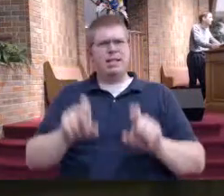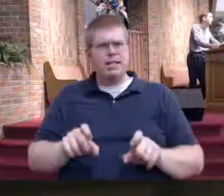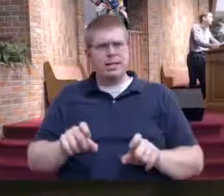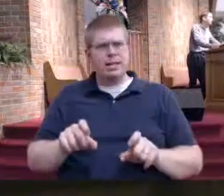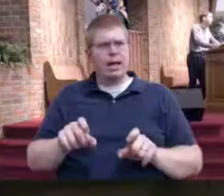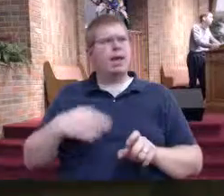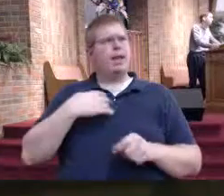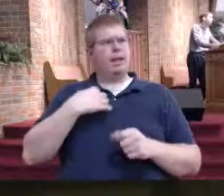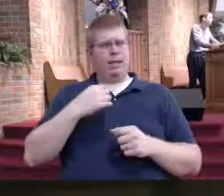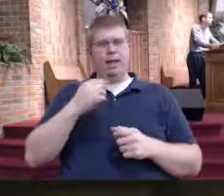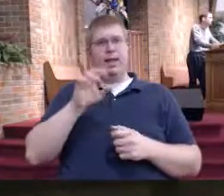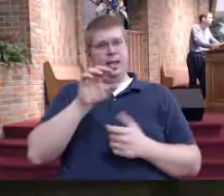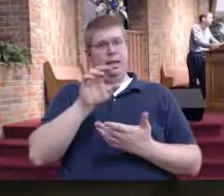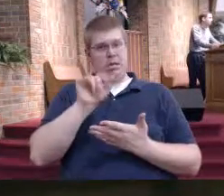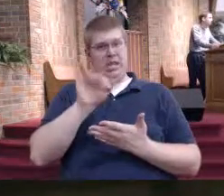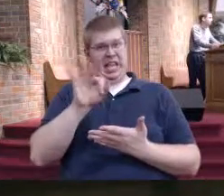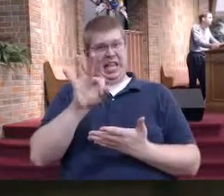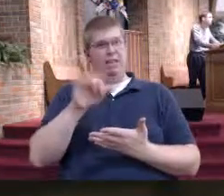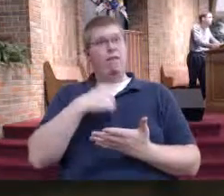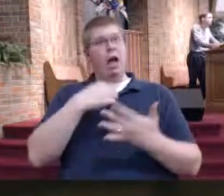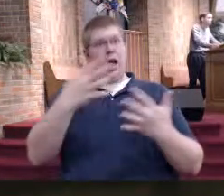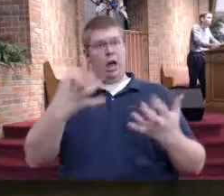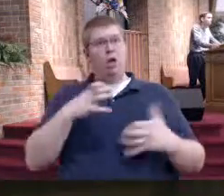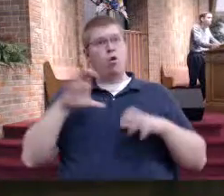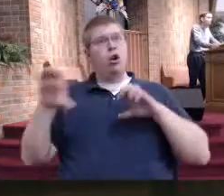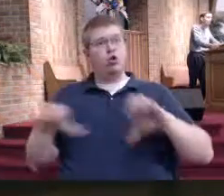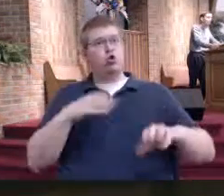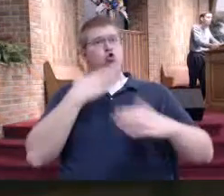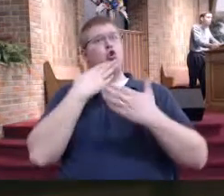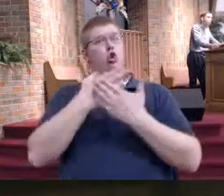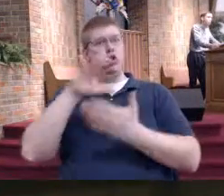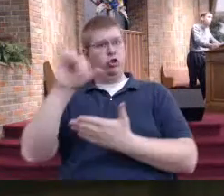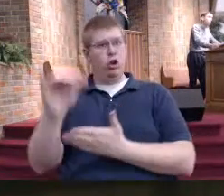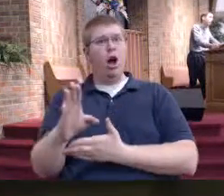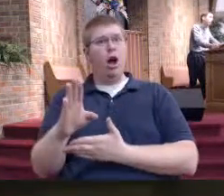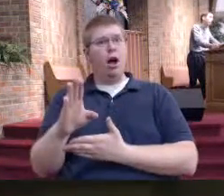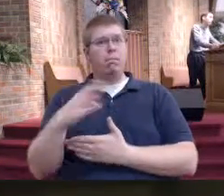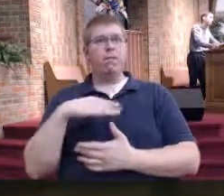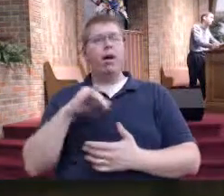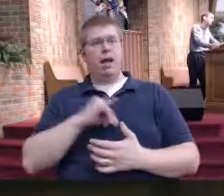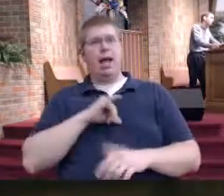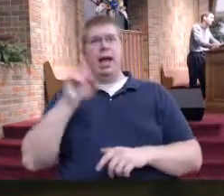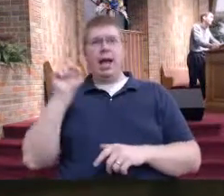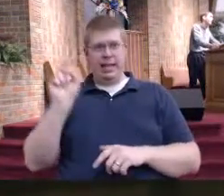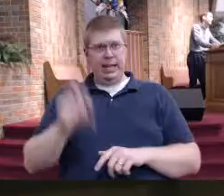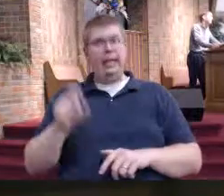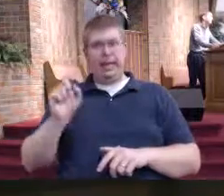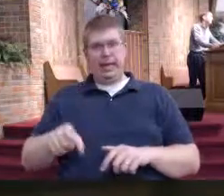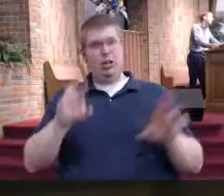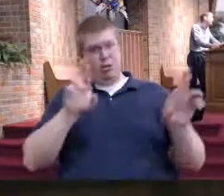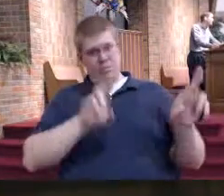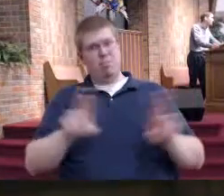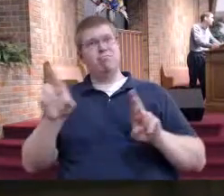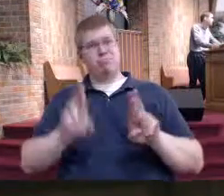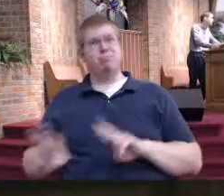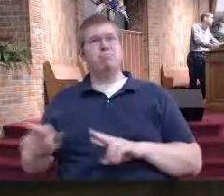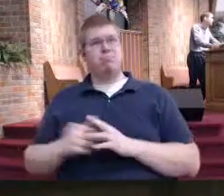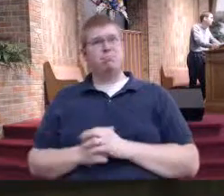if I expected to do well. And the same thing goes with our Christian lives. You have to prepare and you have to plan. We may not get a second